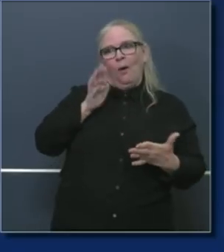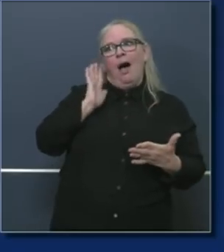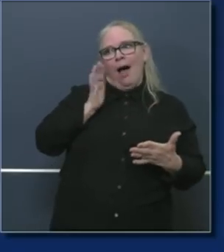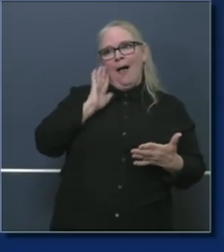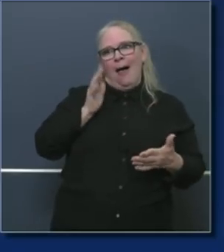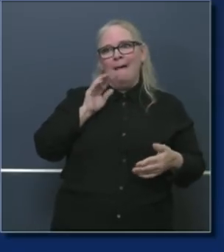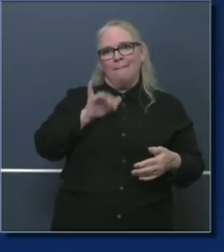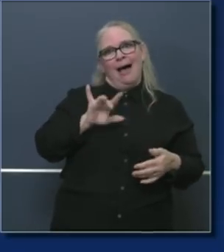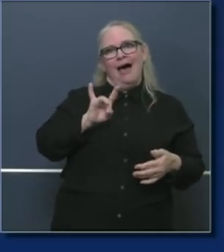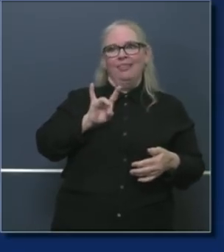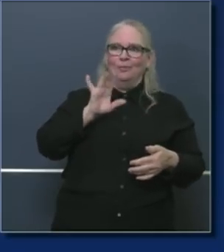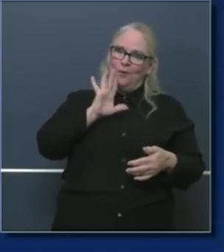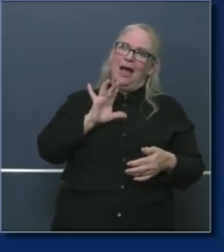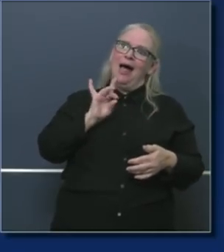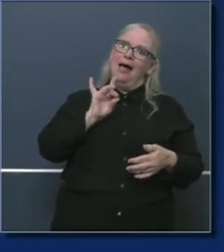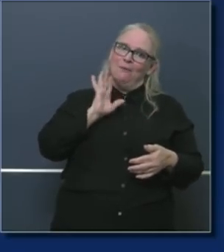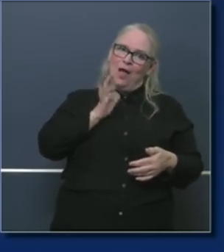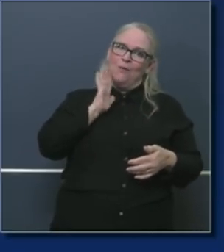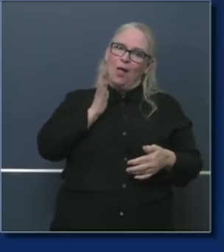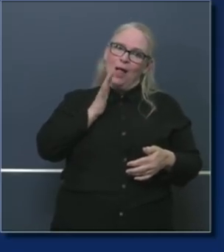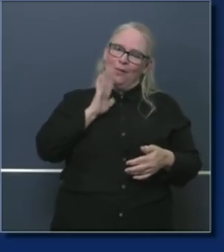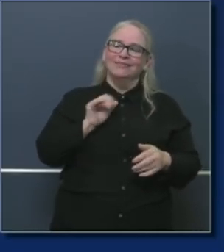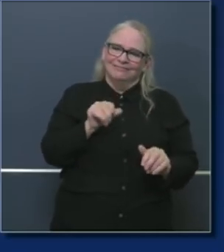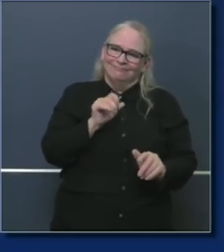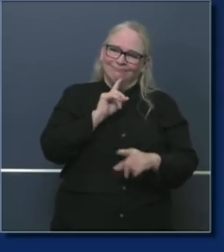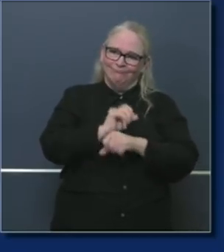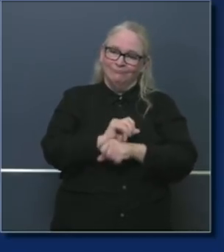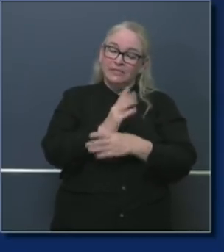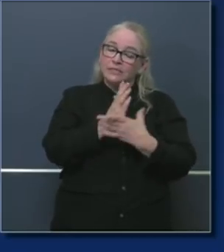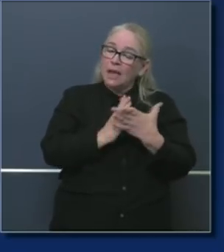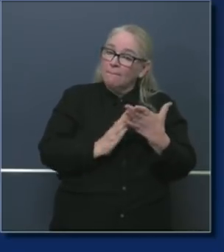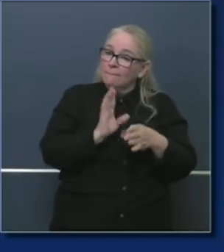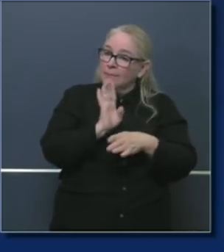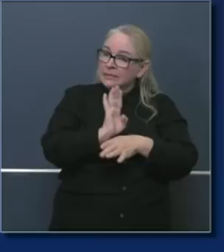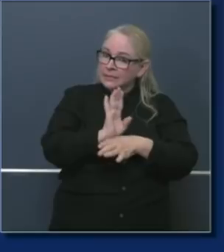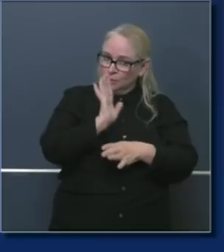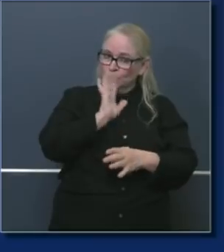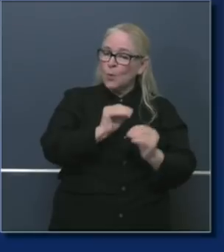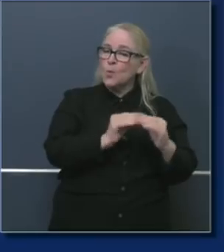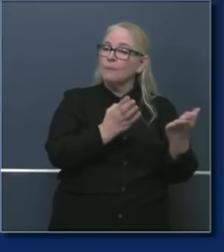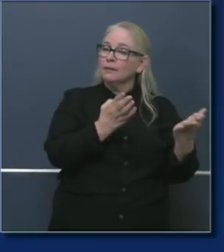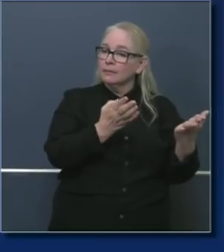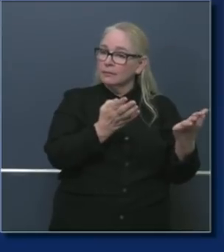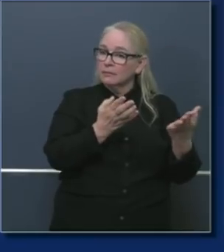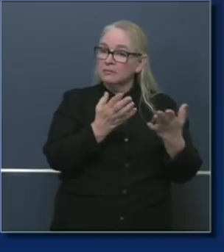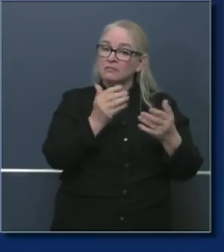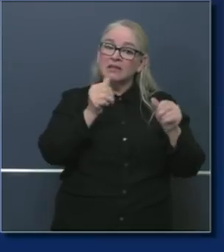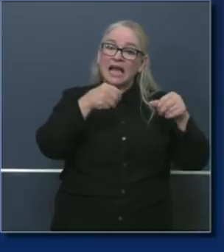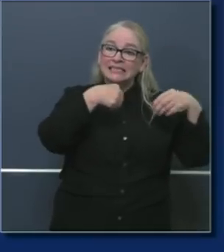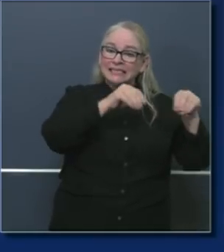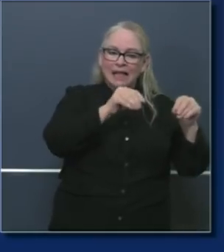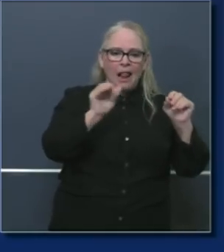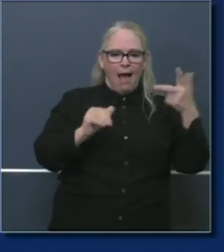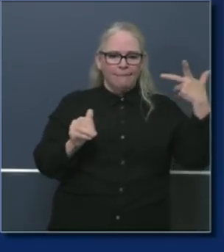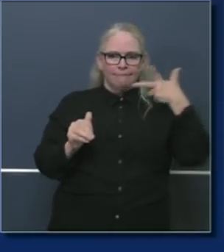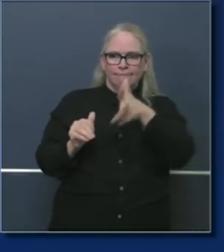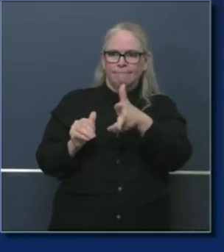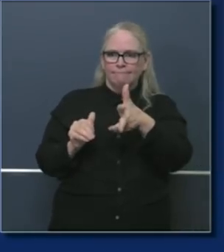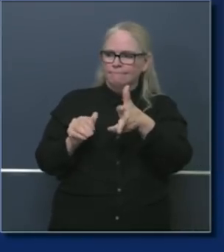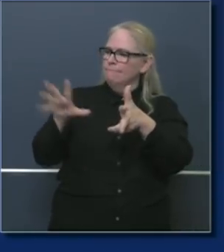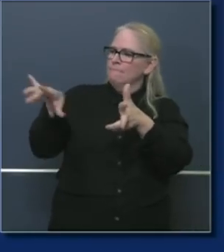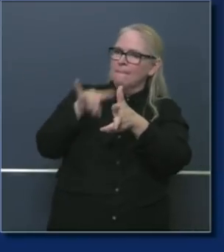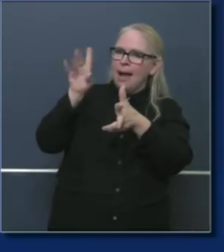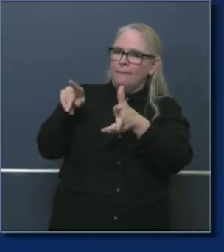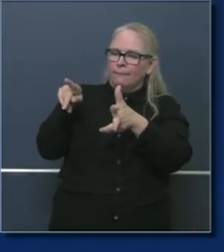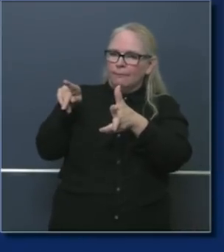are going to be doing more curbside pickup, potentially delivery, and all done in that physically